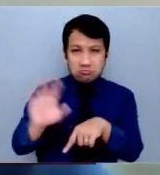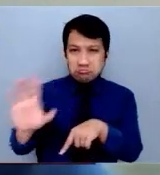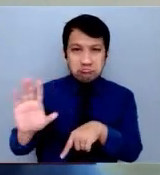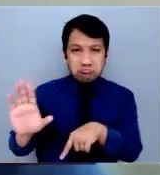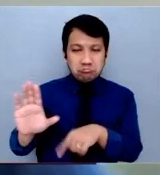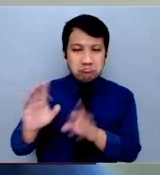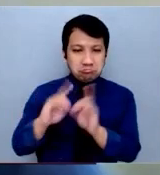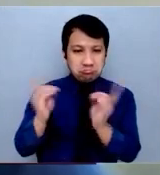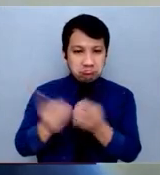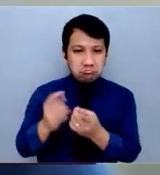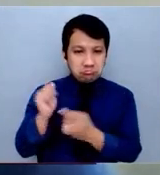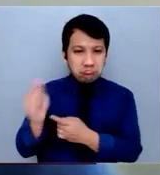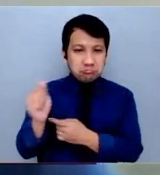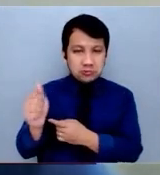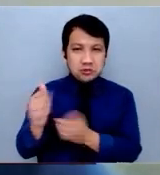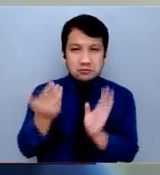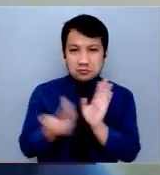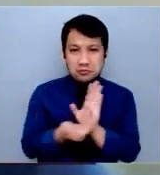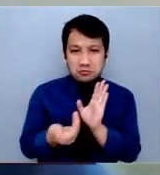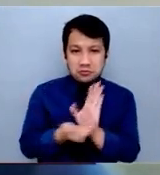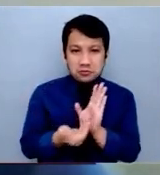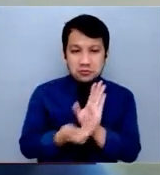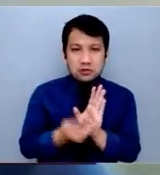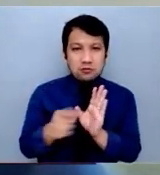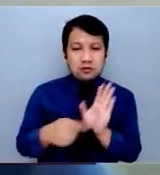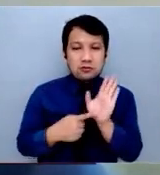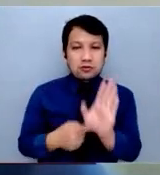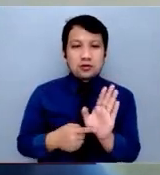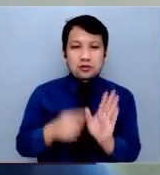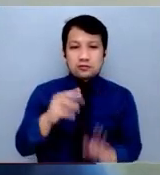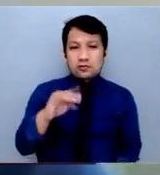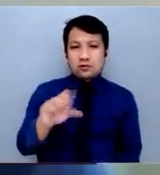division, of the evidence that's presented to them, the memoranda that's